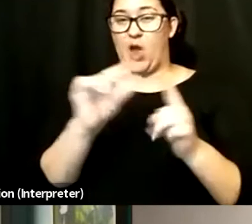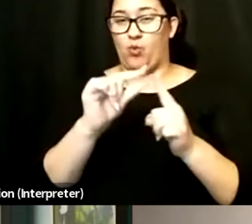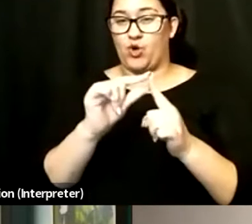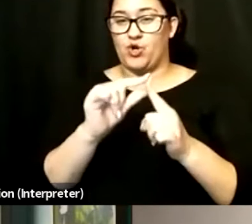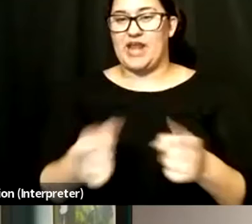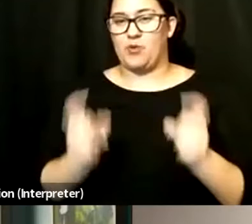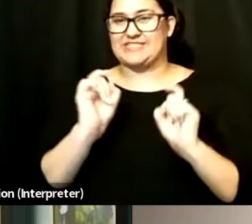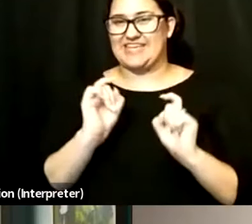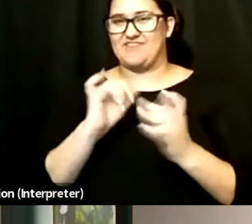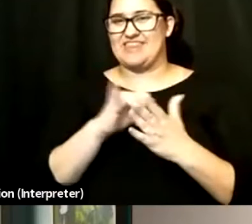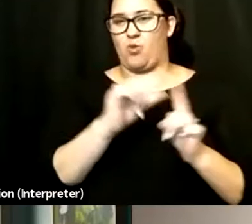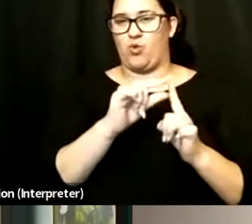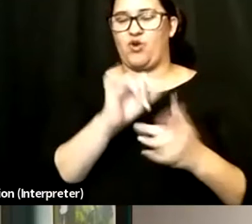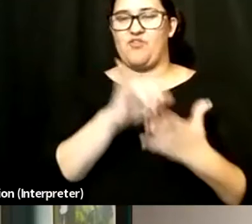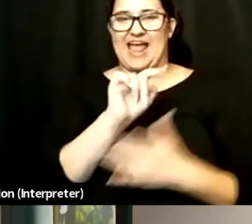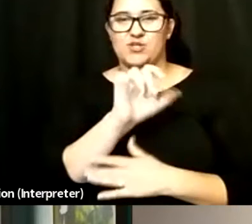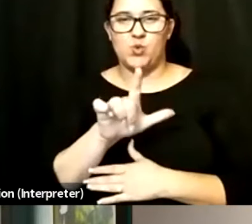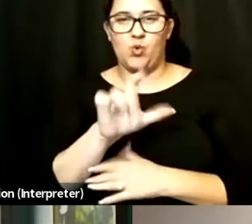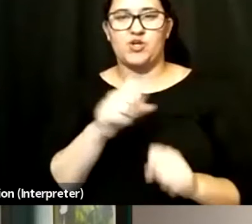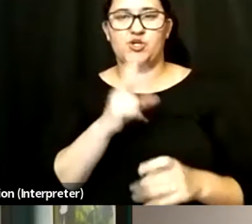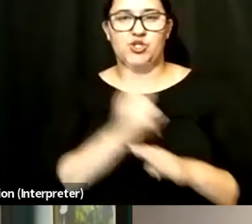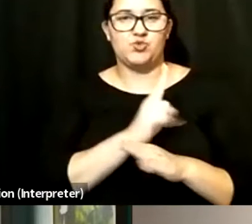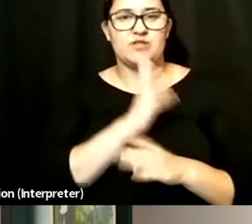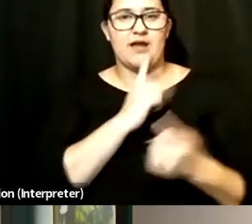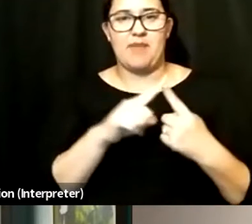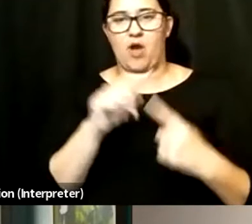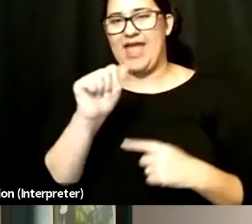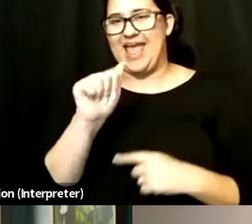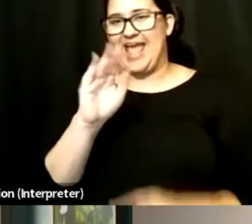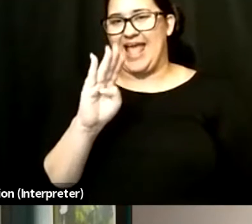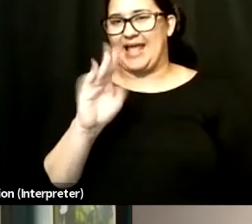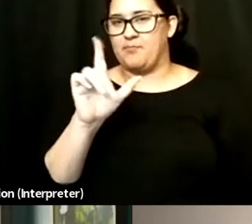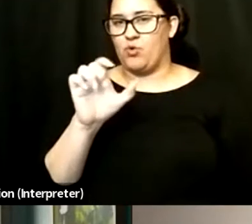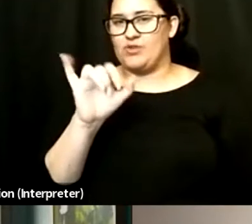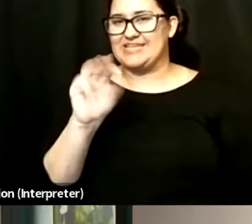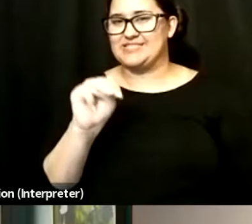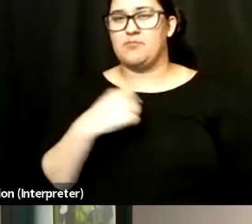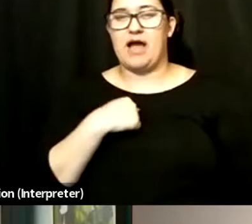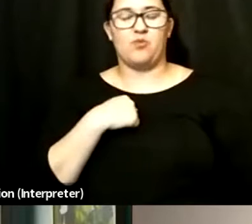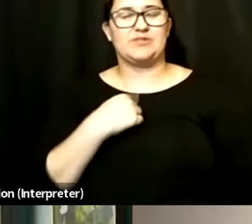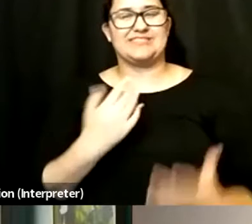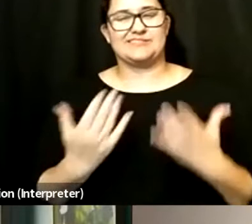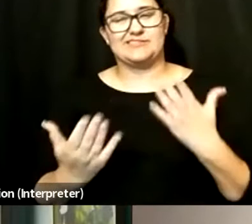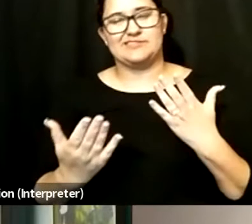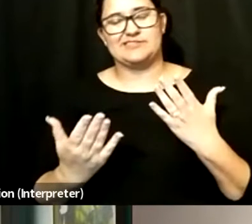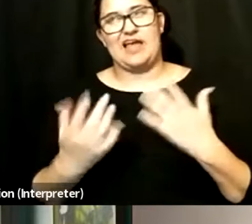of that tool to talk about, I think it was around sort of the time